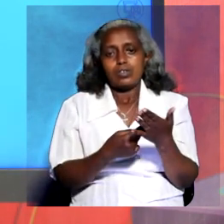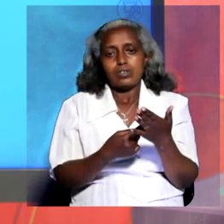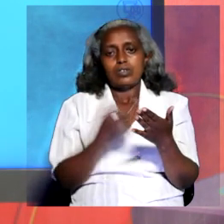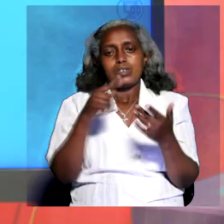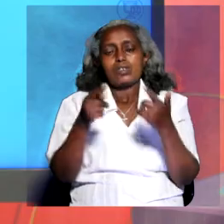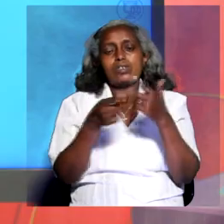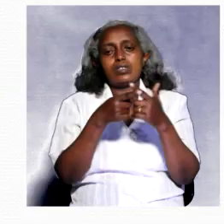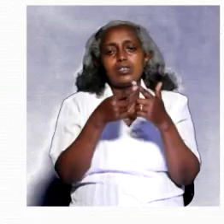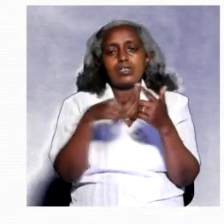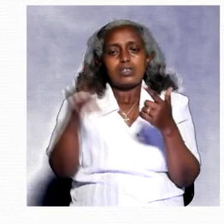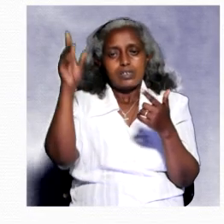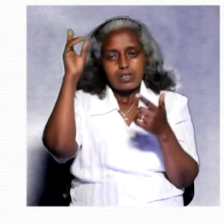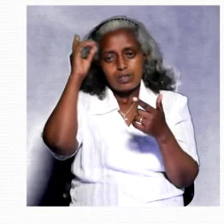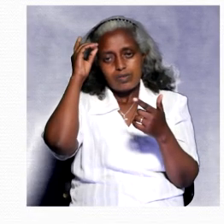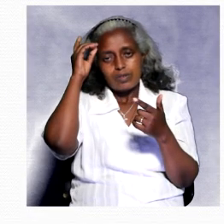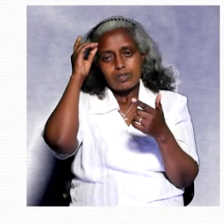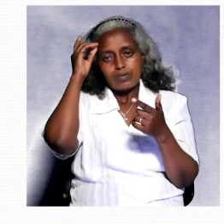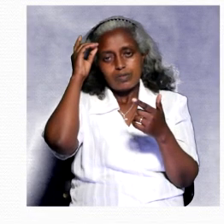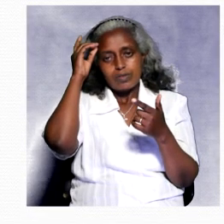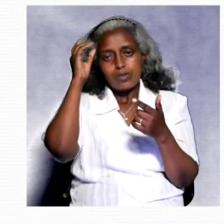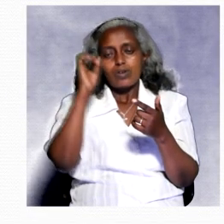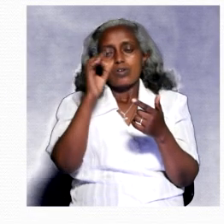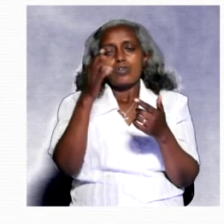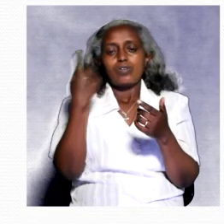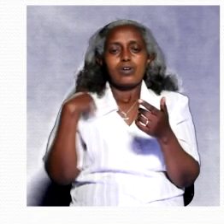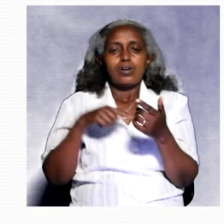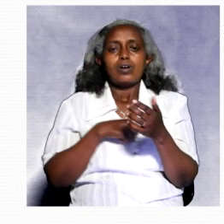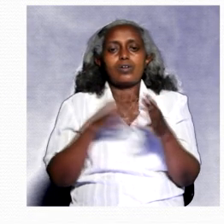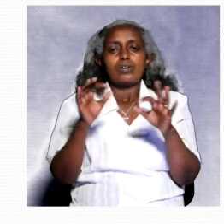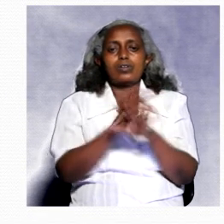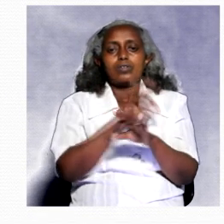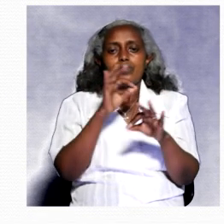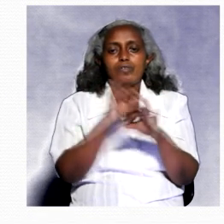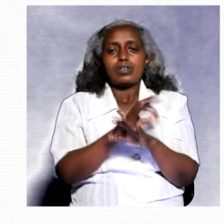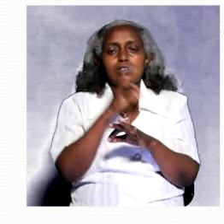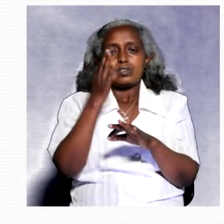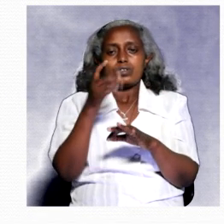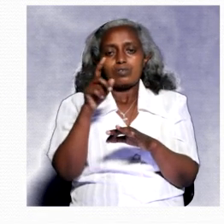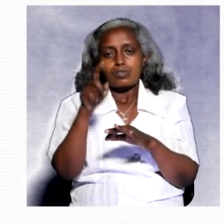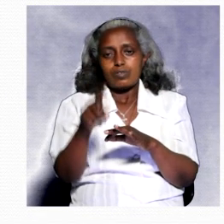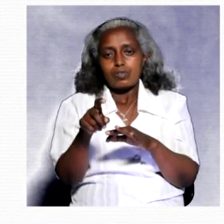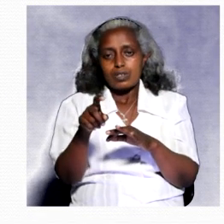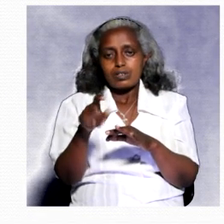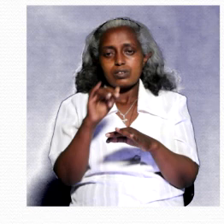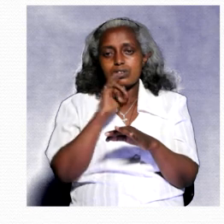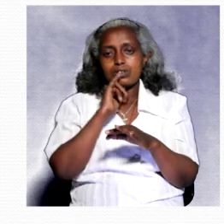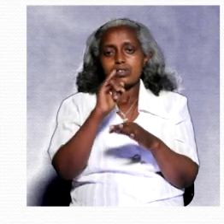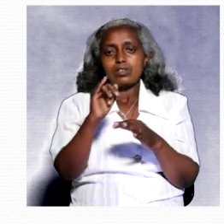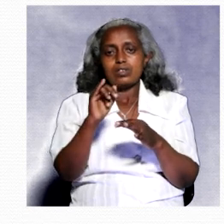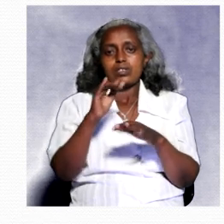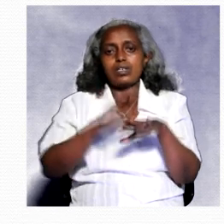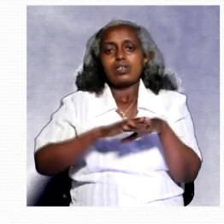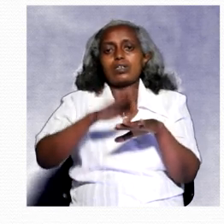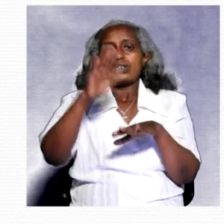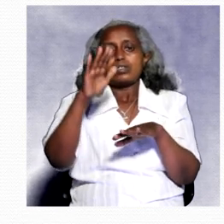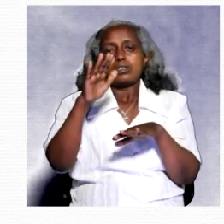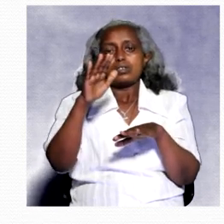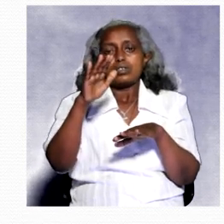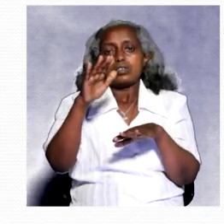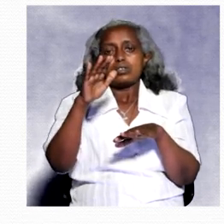the second derivative of our function f of x is greater